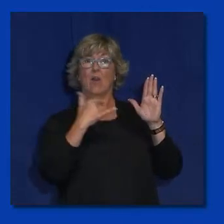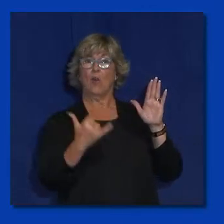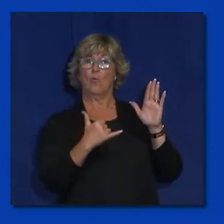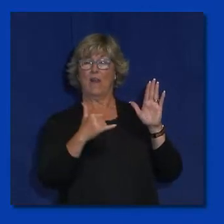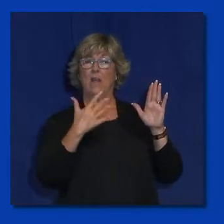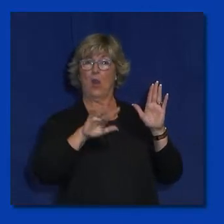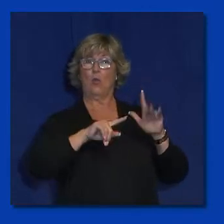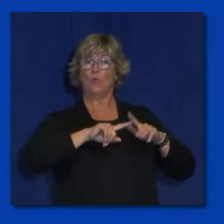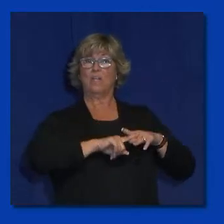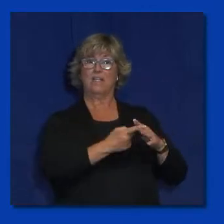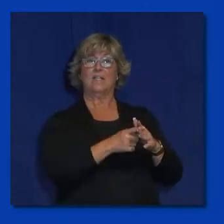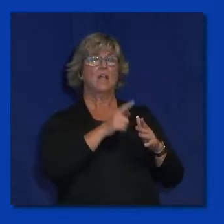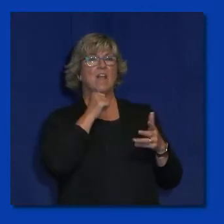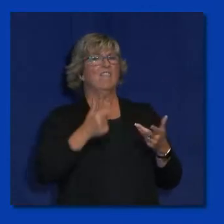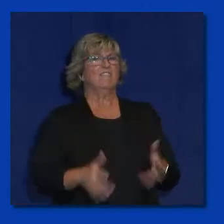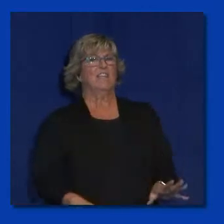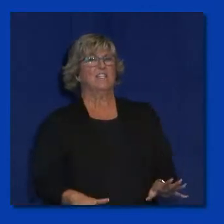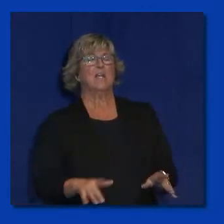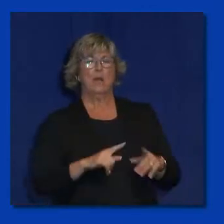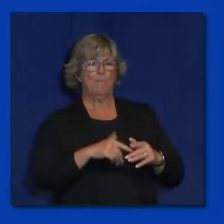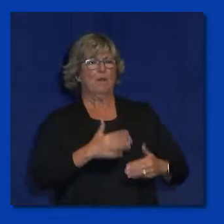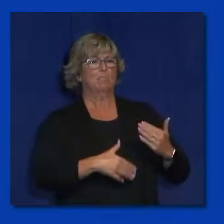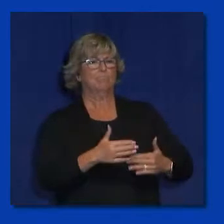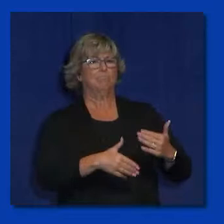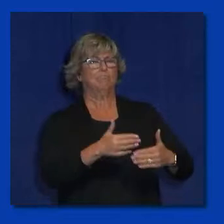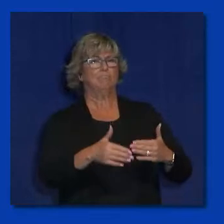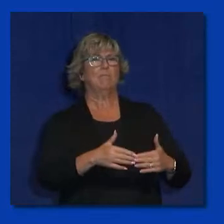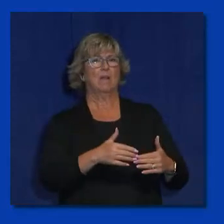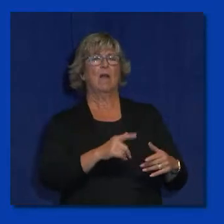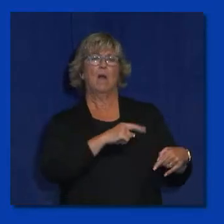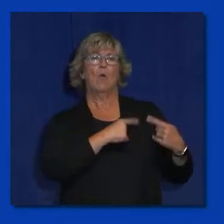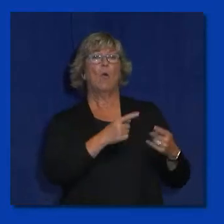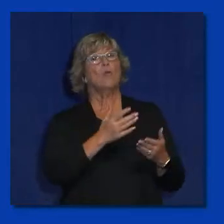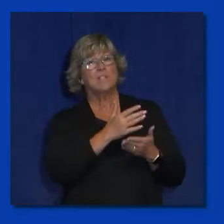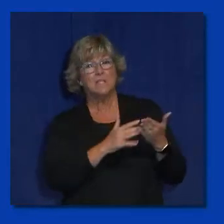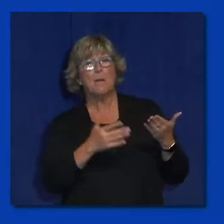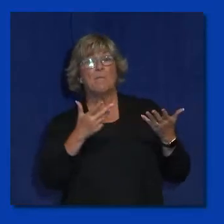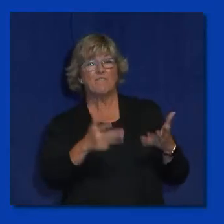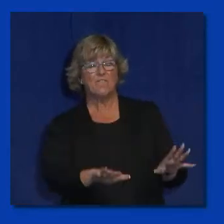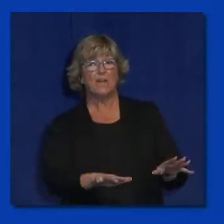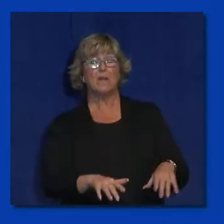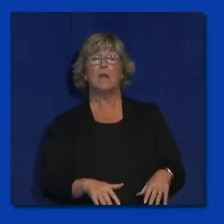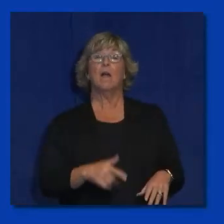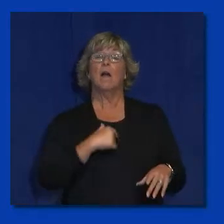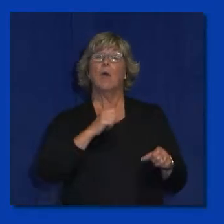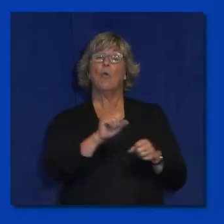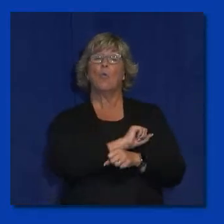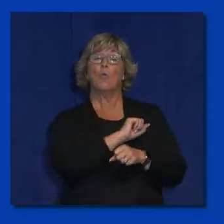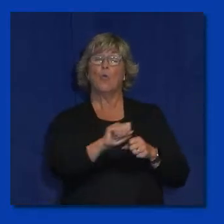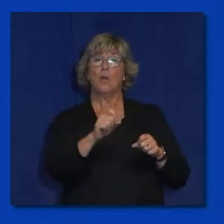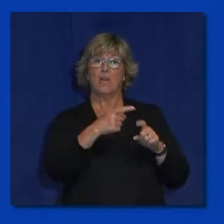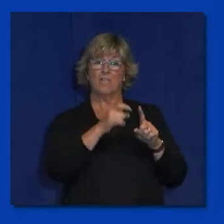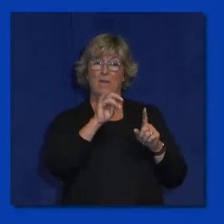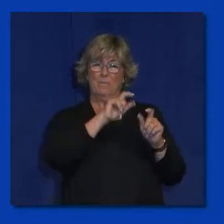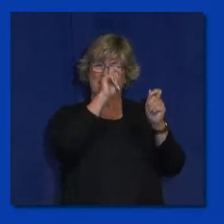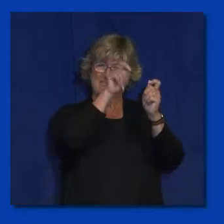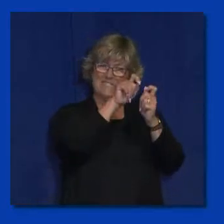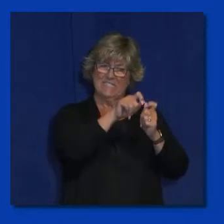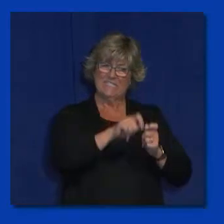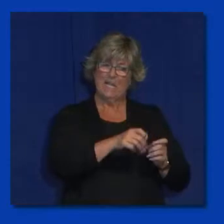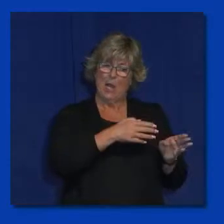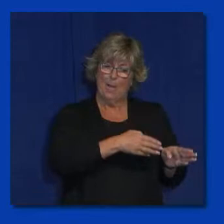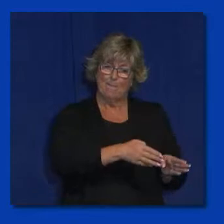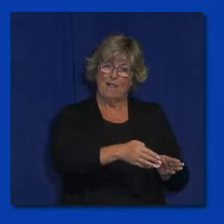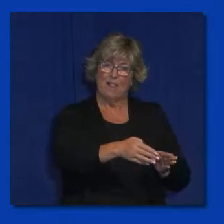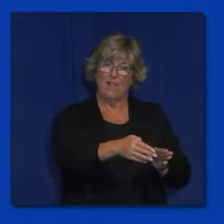progress, not all completed, in progress or have been completed. So we're working off this detailed